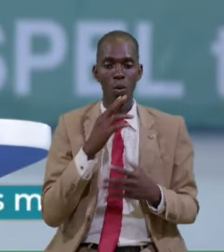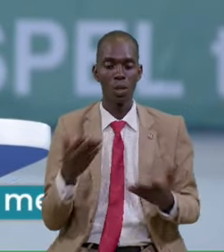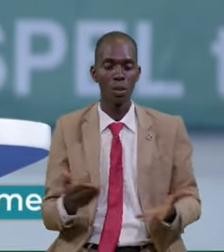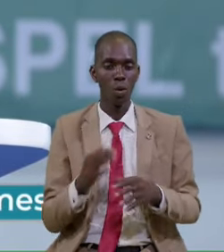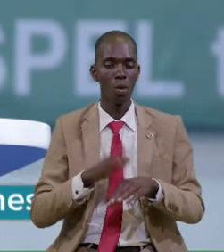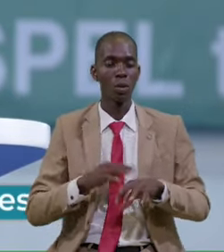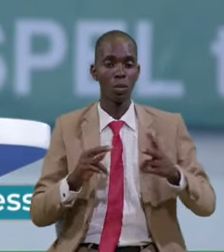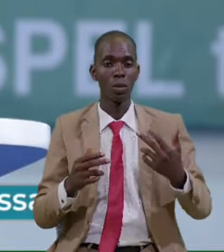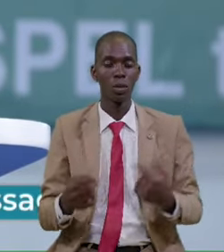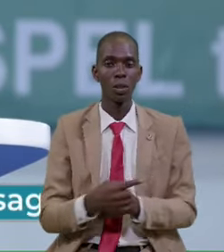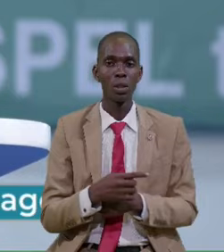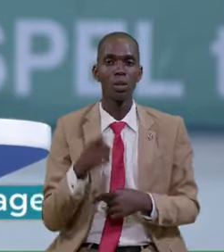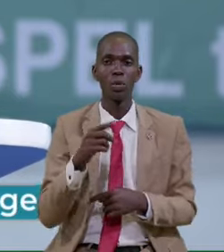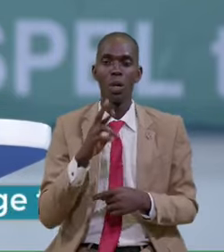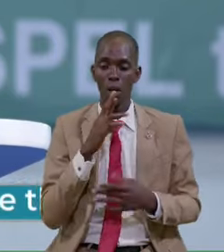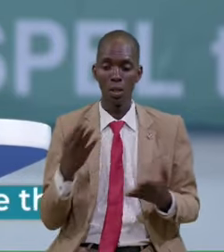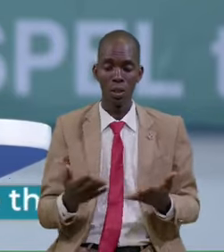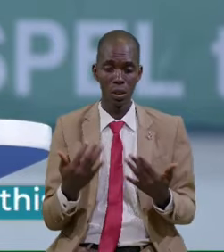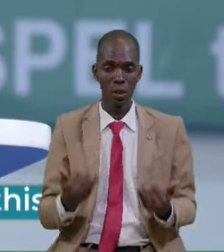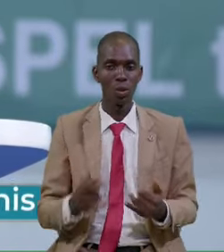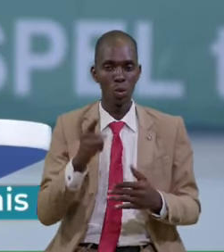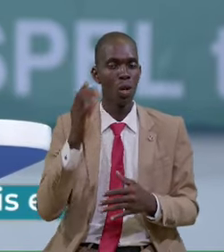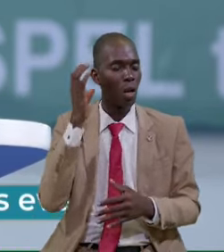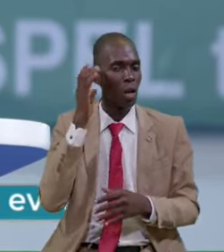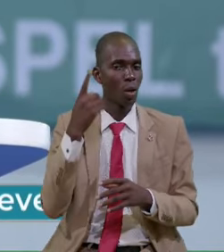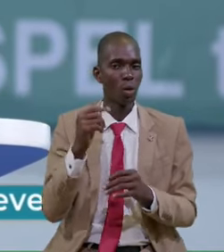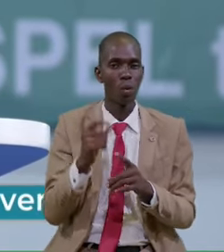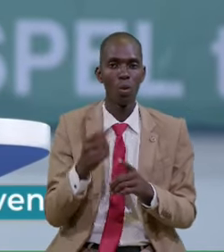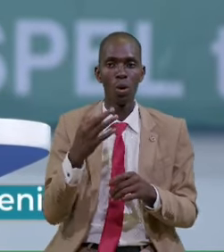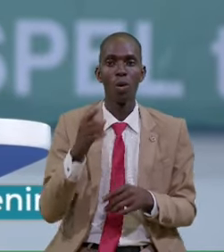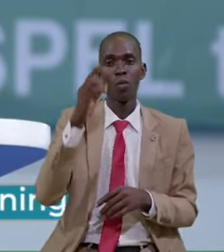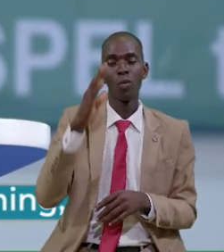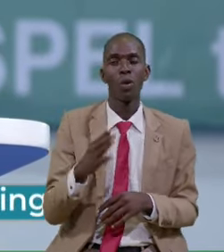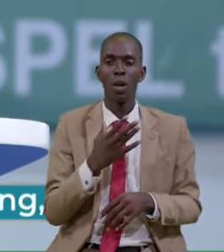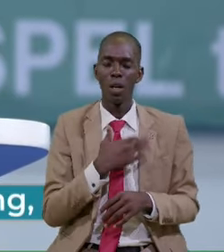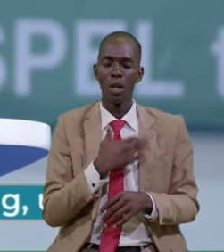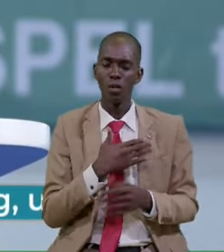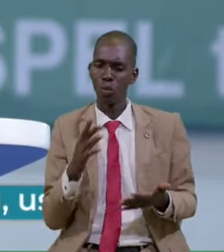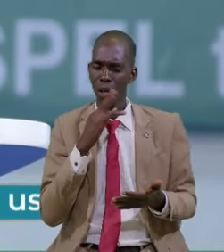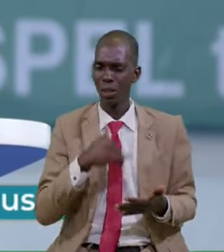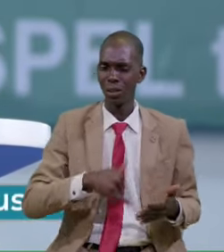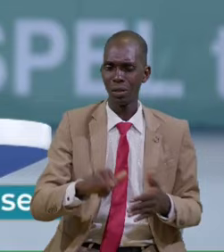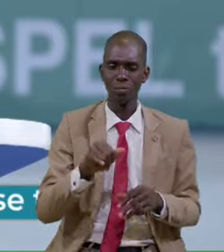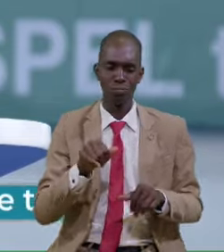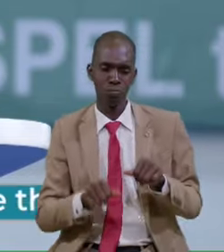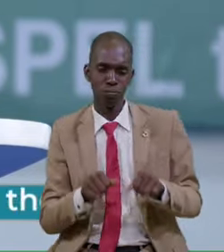tonight you've been here. You've heard the word of God. And some are still reneging in their sins, committed to their